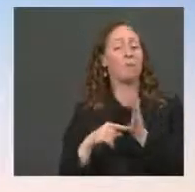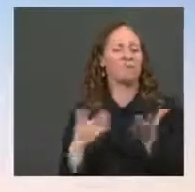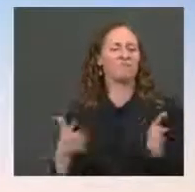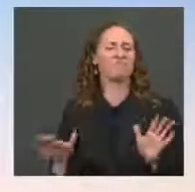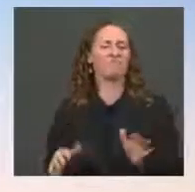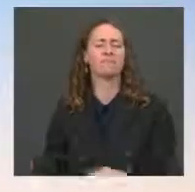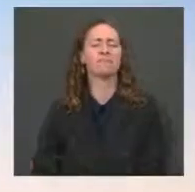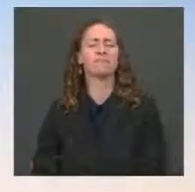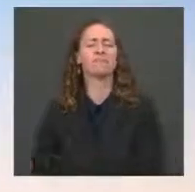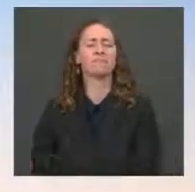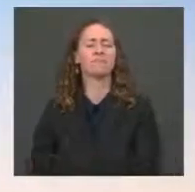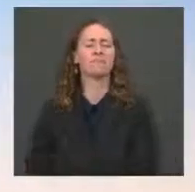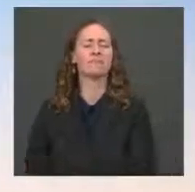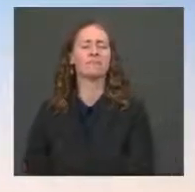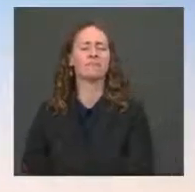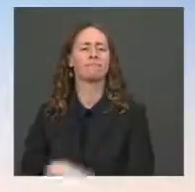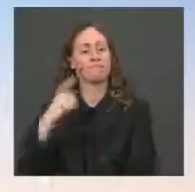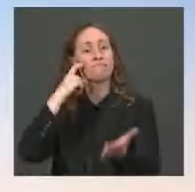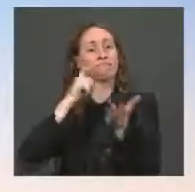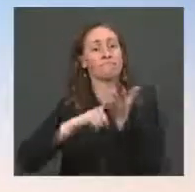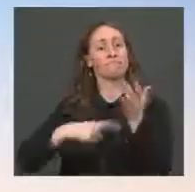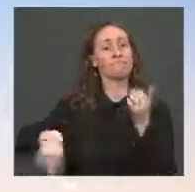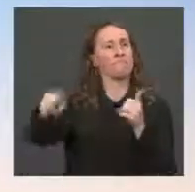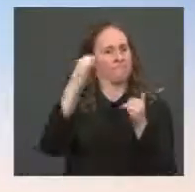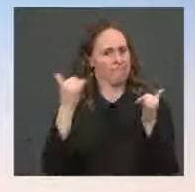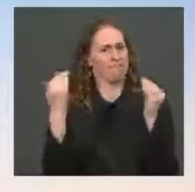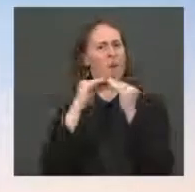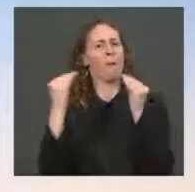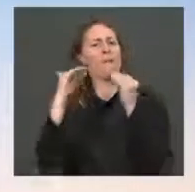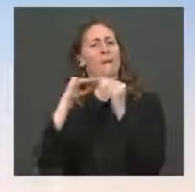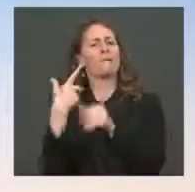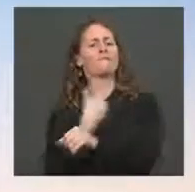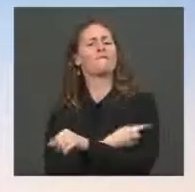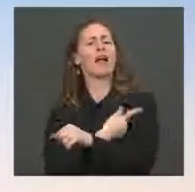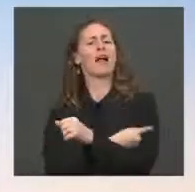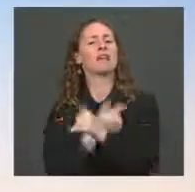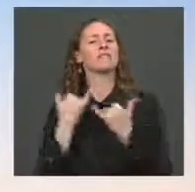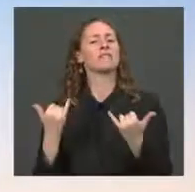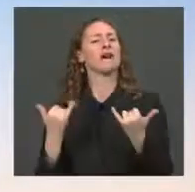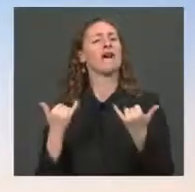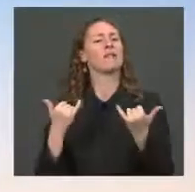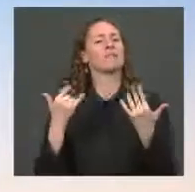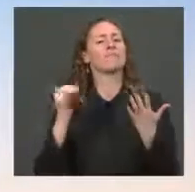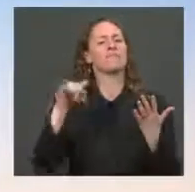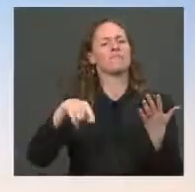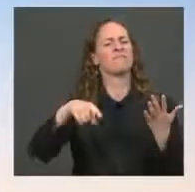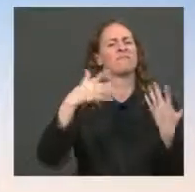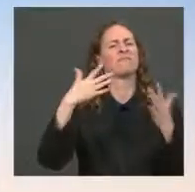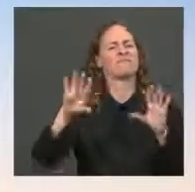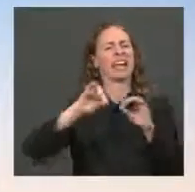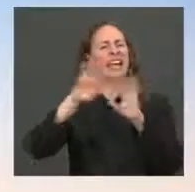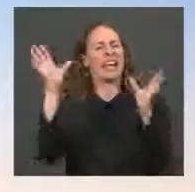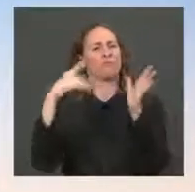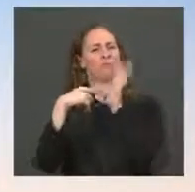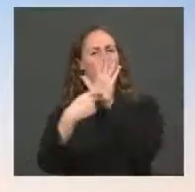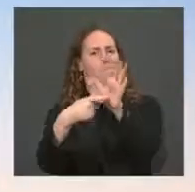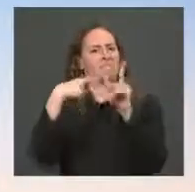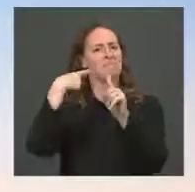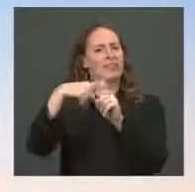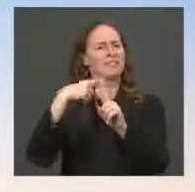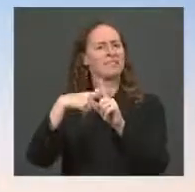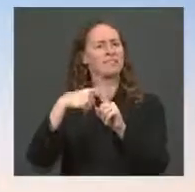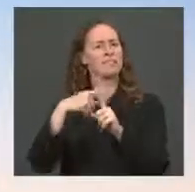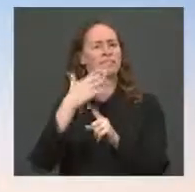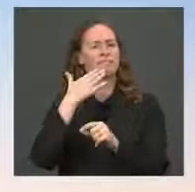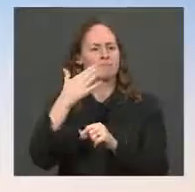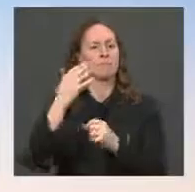been an increase in vaccinations, that has actually been something that has been economically advantageous to a number of businesses and industries around